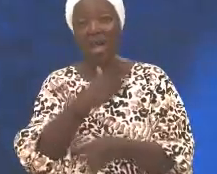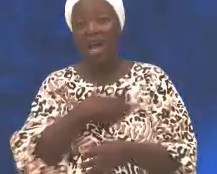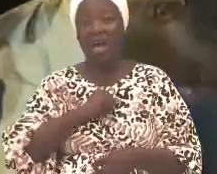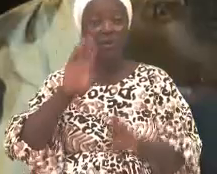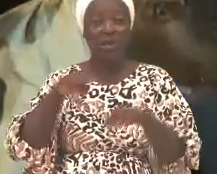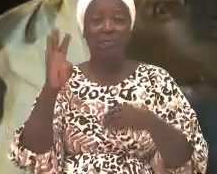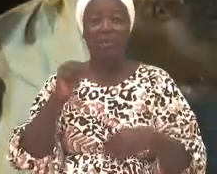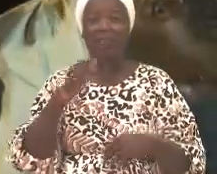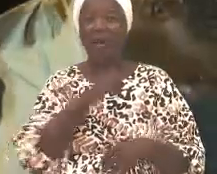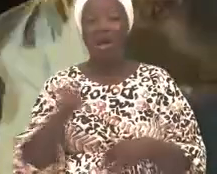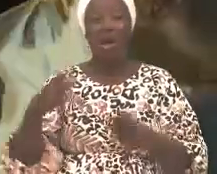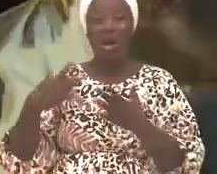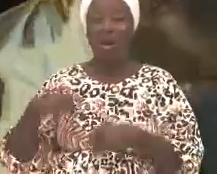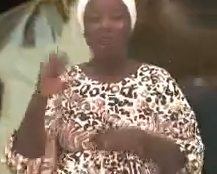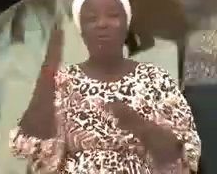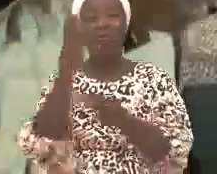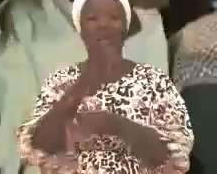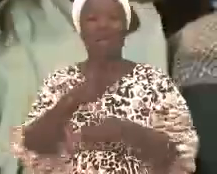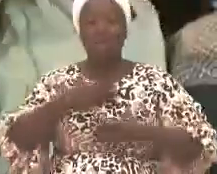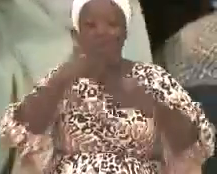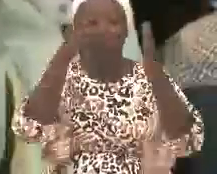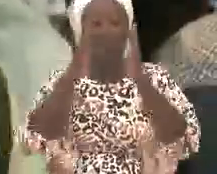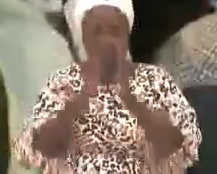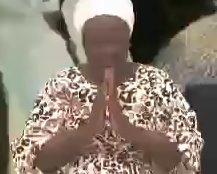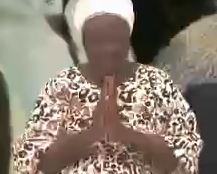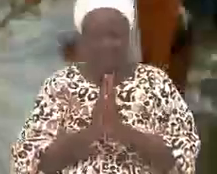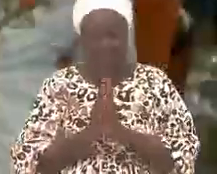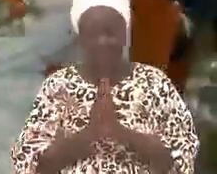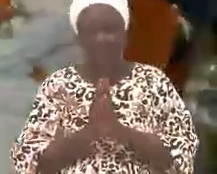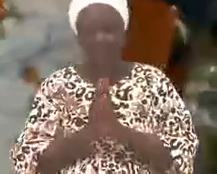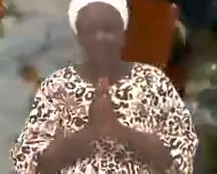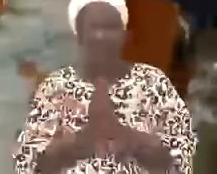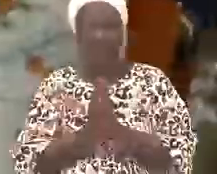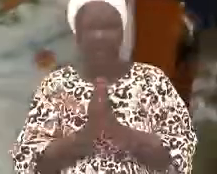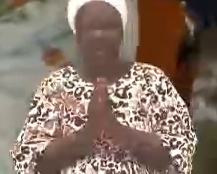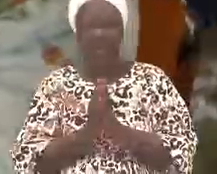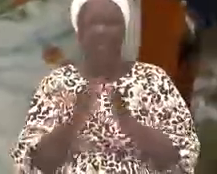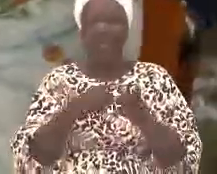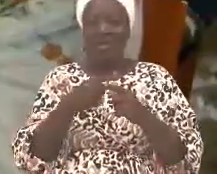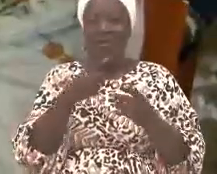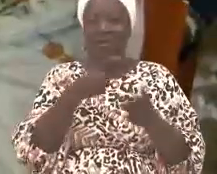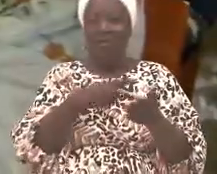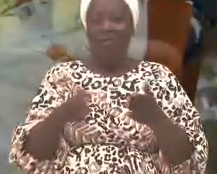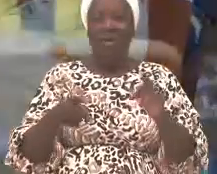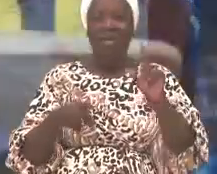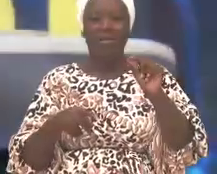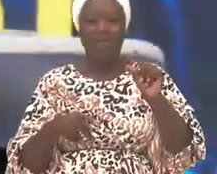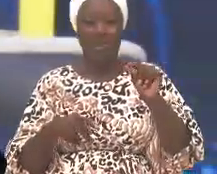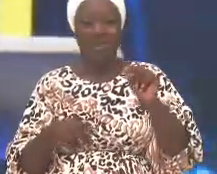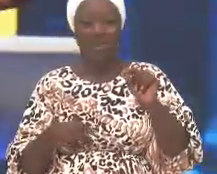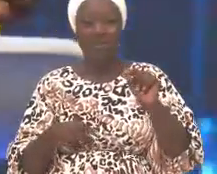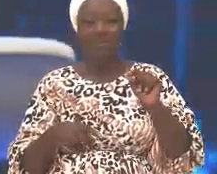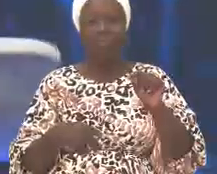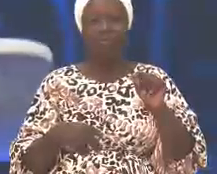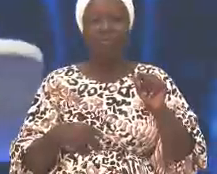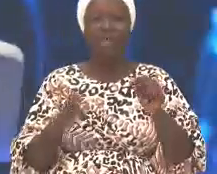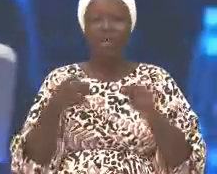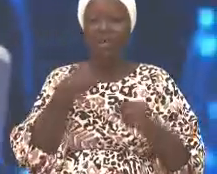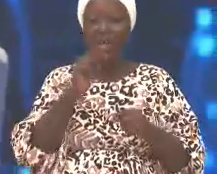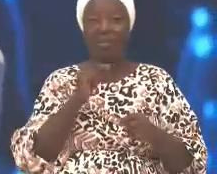flesh. Another amen. Amen. Then in verse 20, it tells us that they